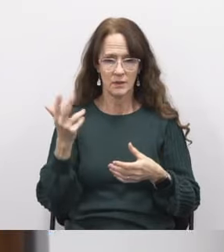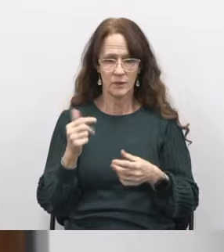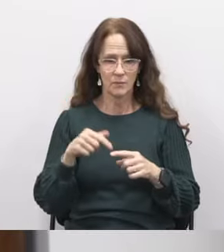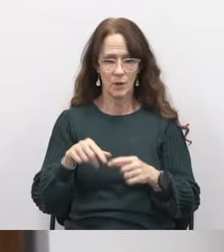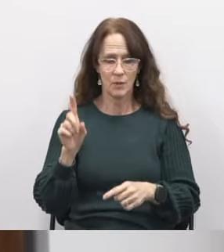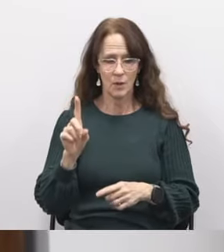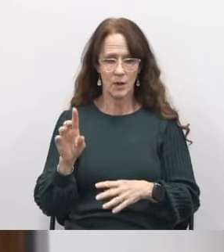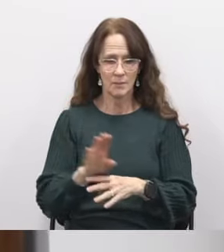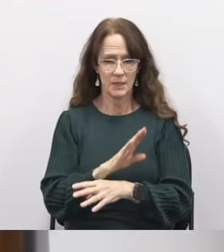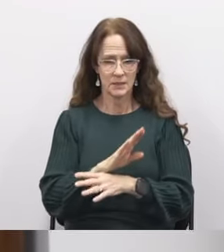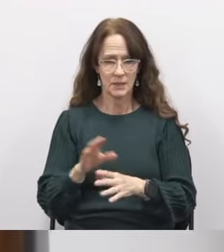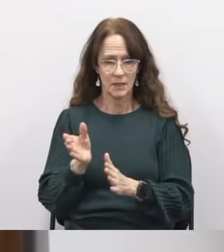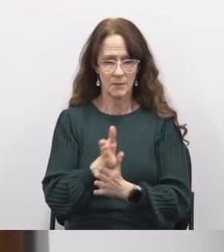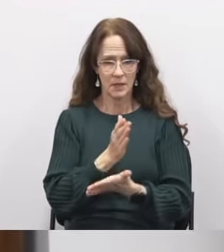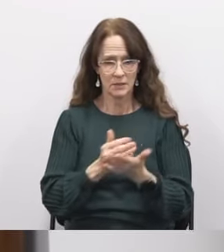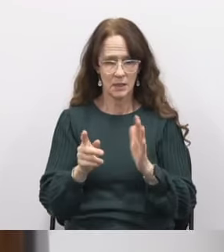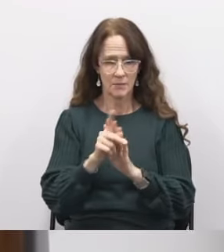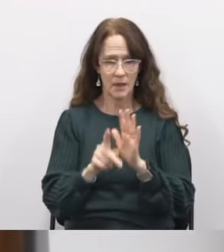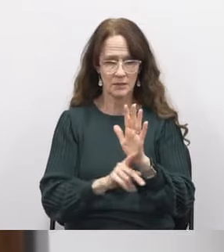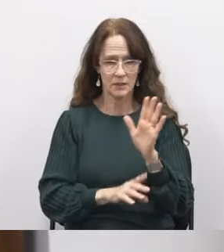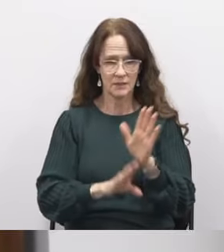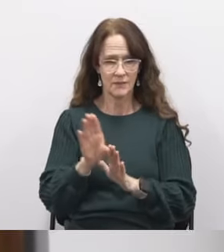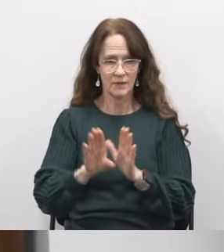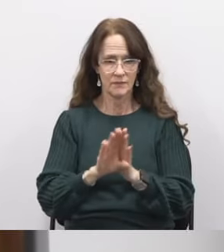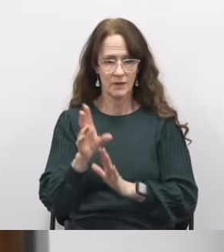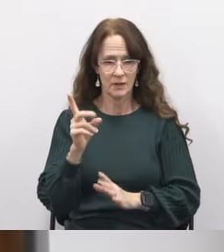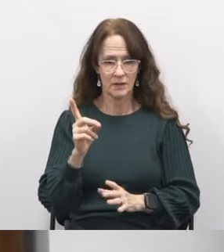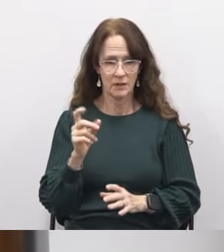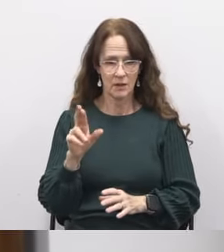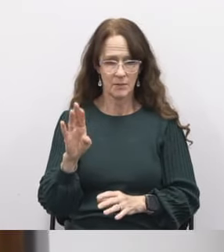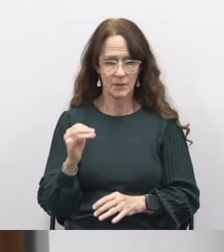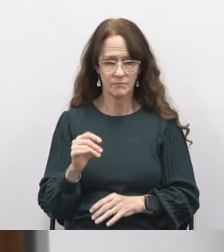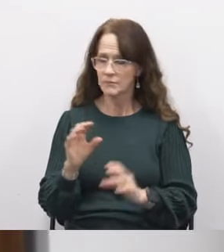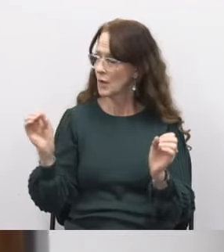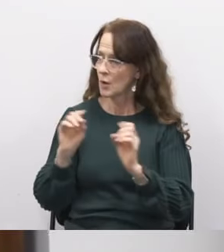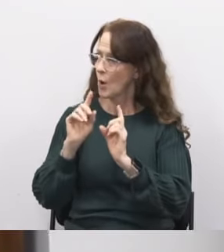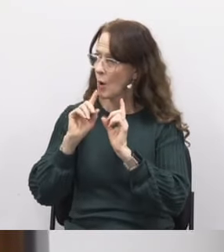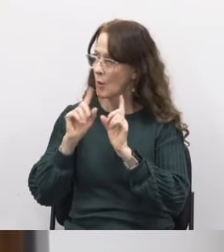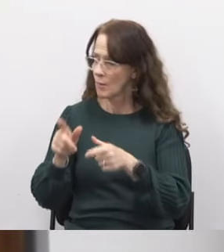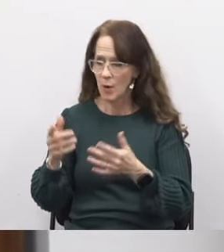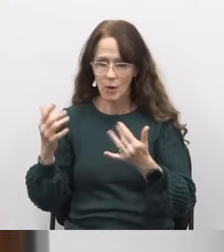13.1, business, budget, and policy development. Dr. Benitez. No report for me, Madam Chair.